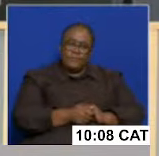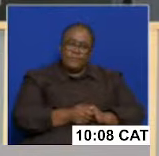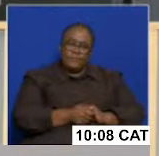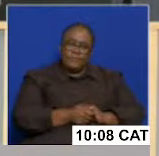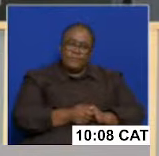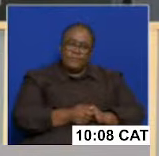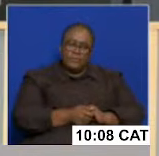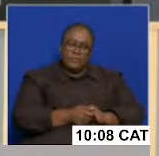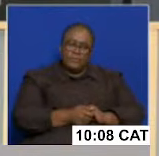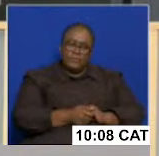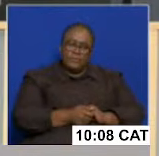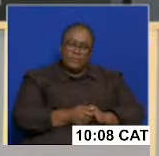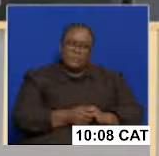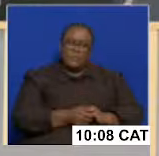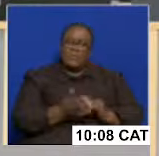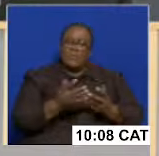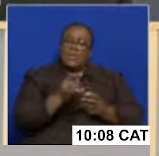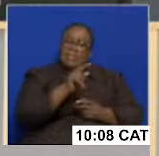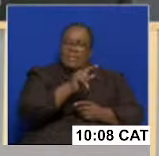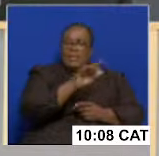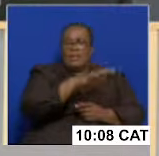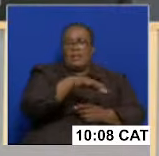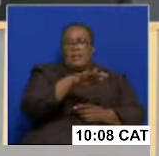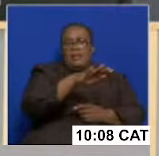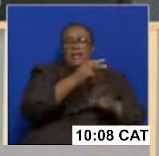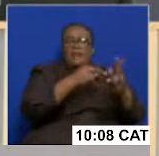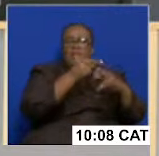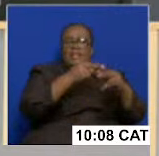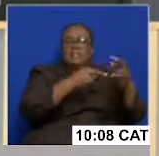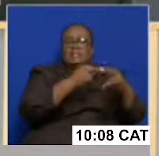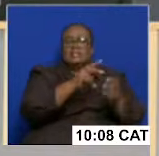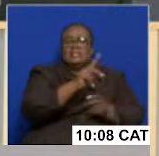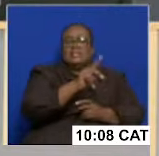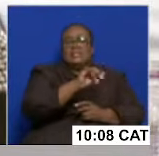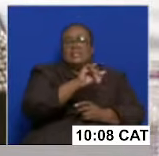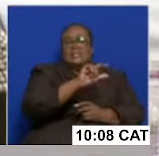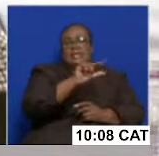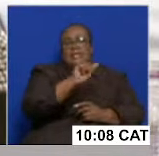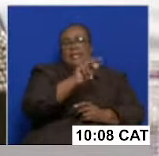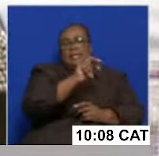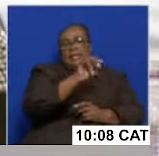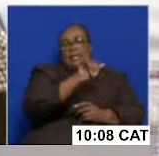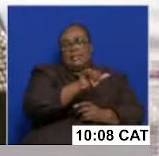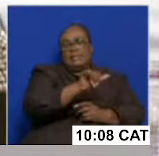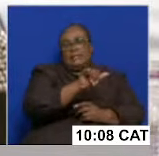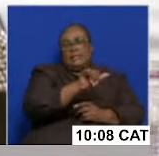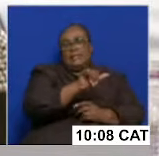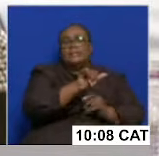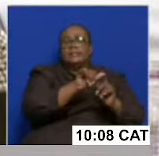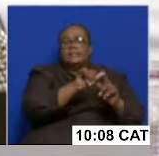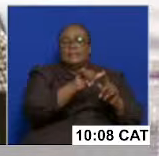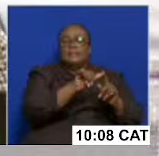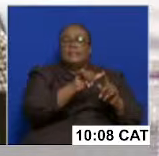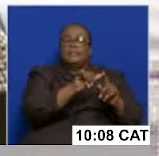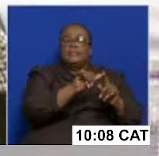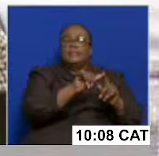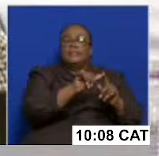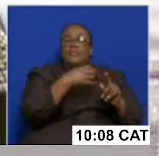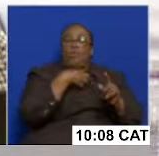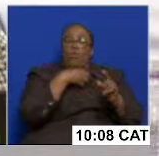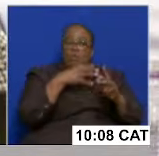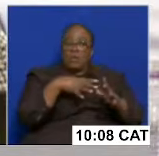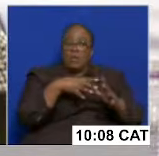by Kilani from the owner. And once... If they are there. Please continue. Please continue.